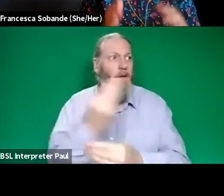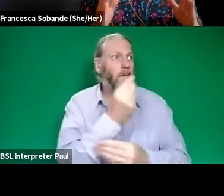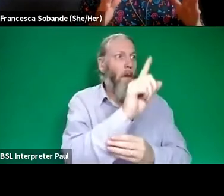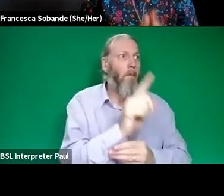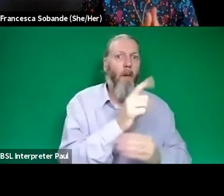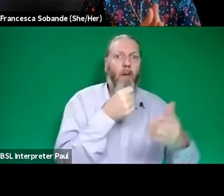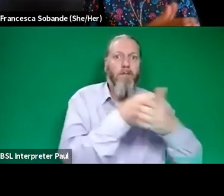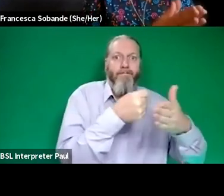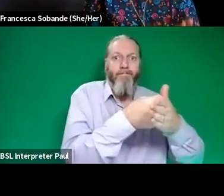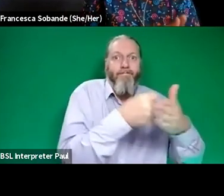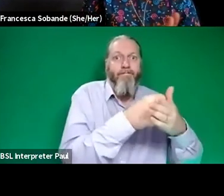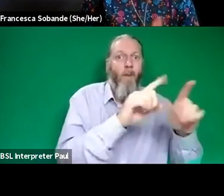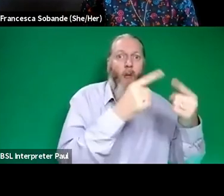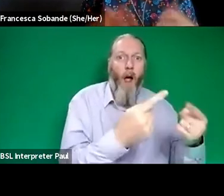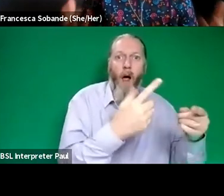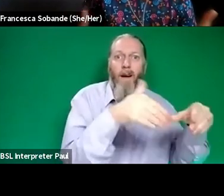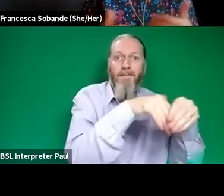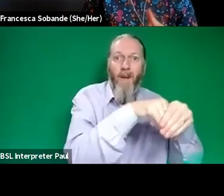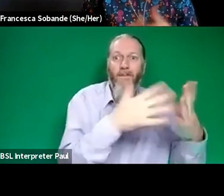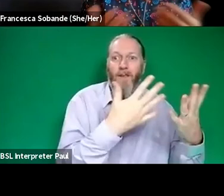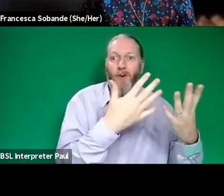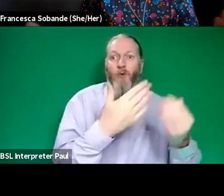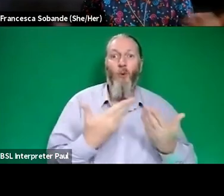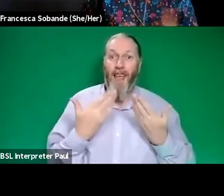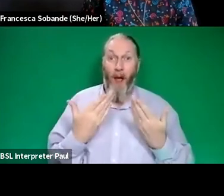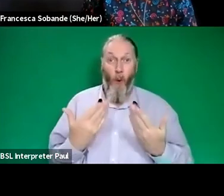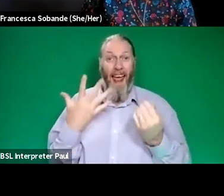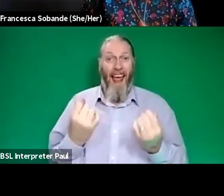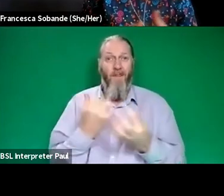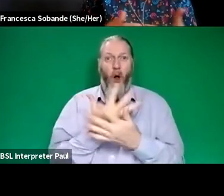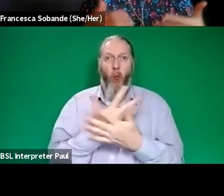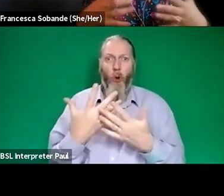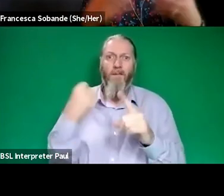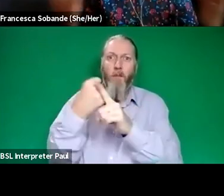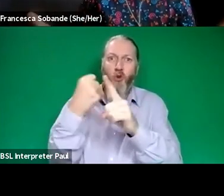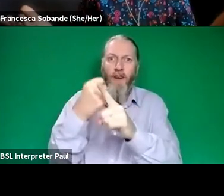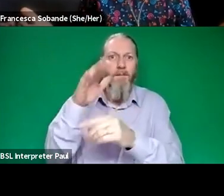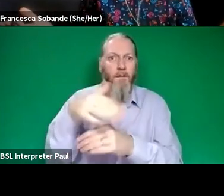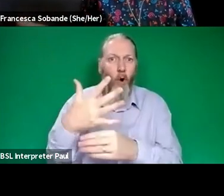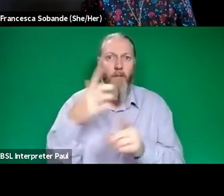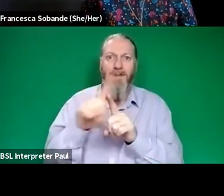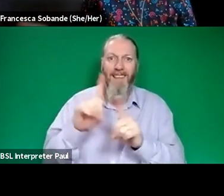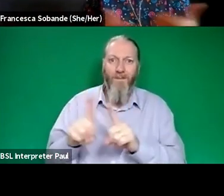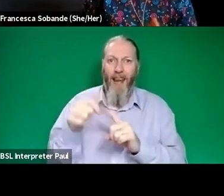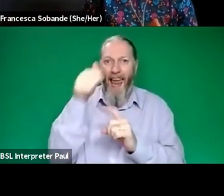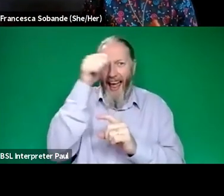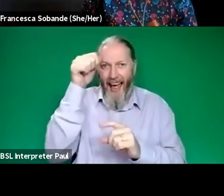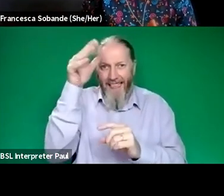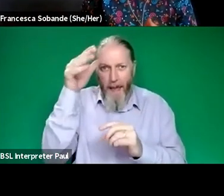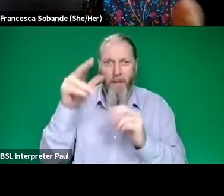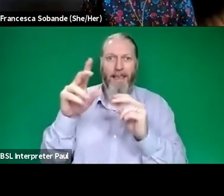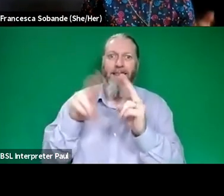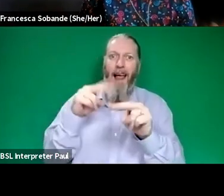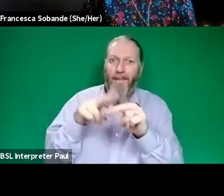saw a lot of was this uncritical push by institutions, academic and political ones, towards this, you know, more digital overnight. You need to be